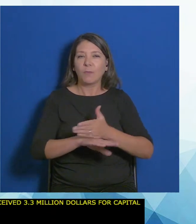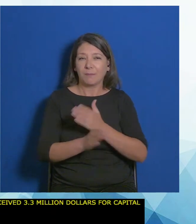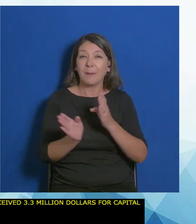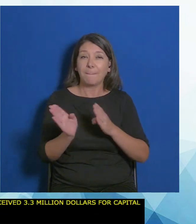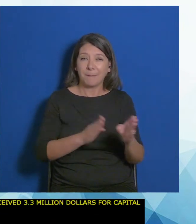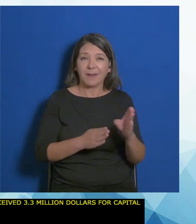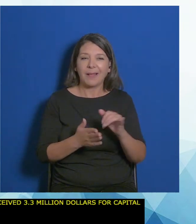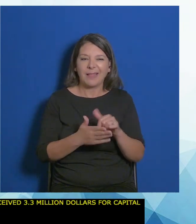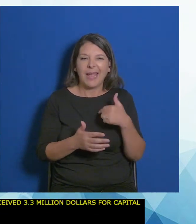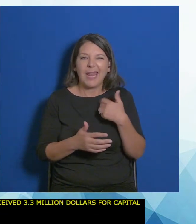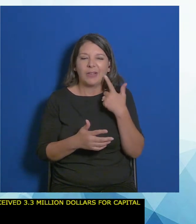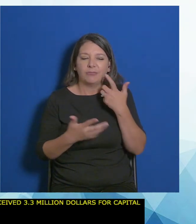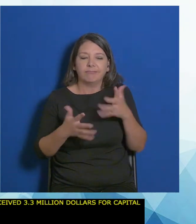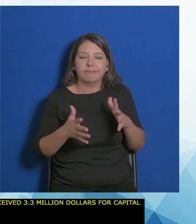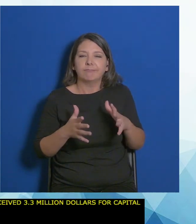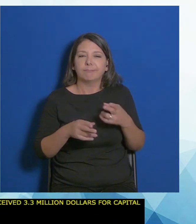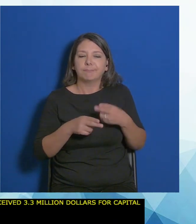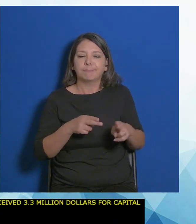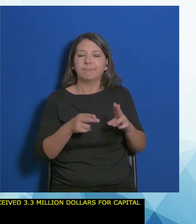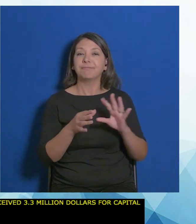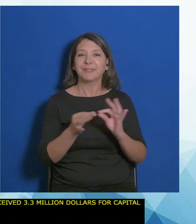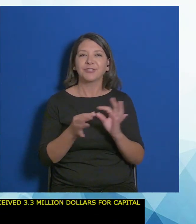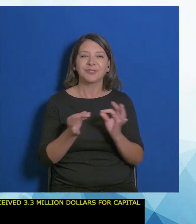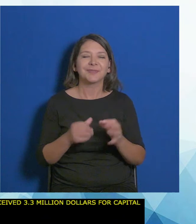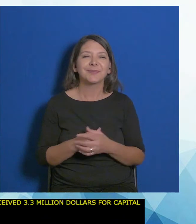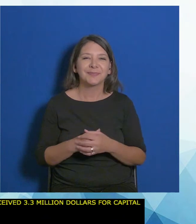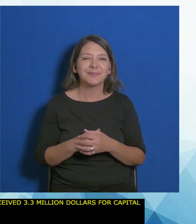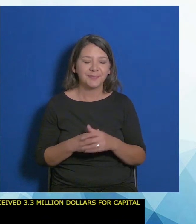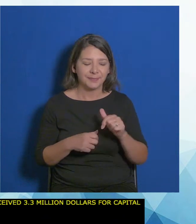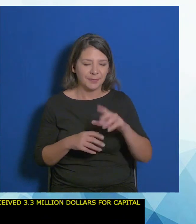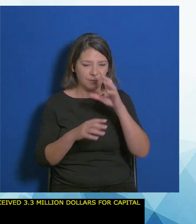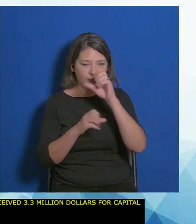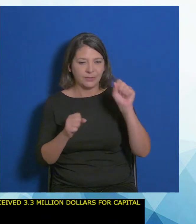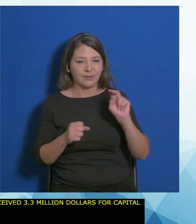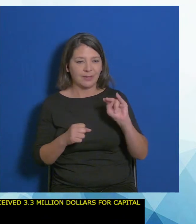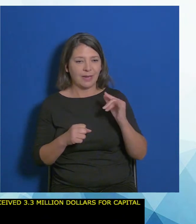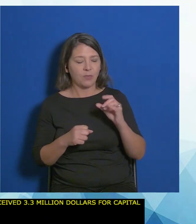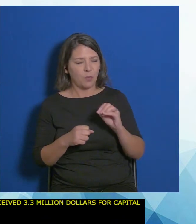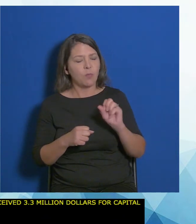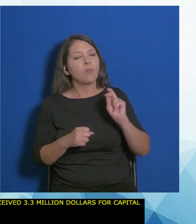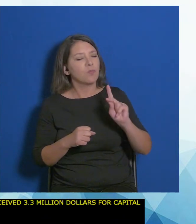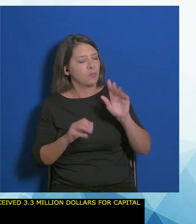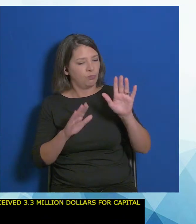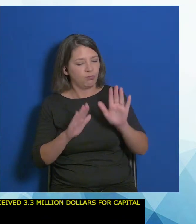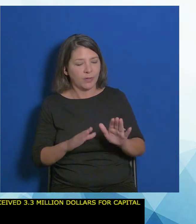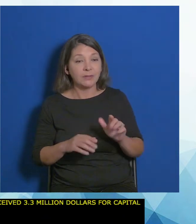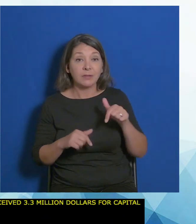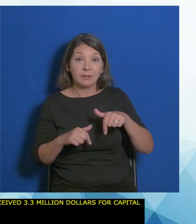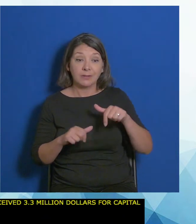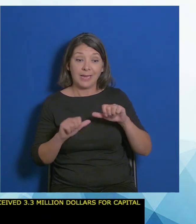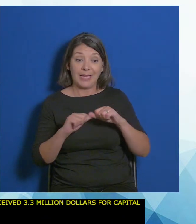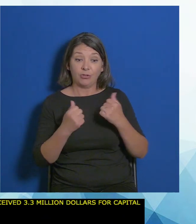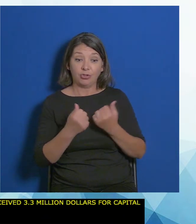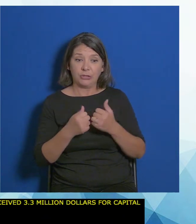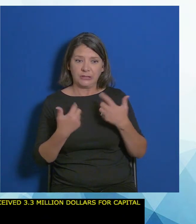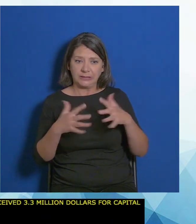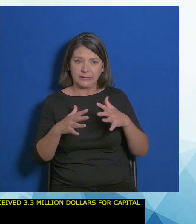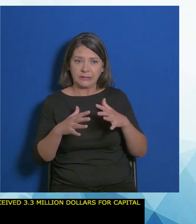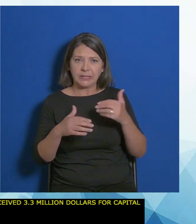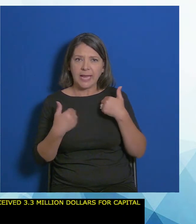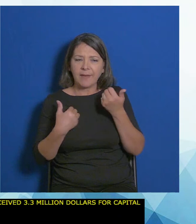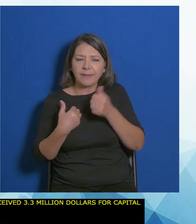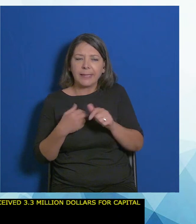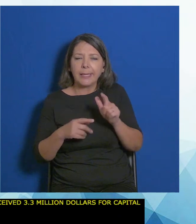I had briefly talked about. Okay, great. And has the agency done any estimates as to what it would take